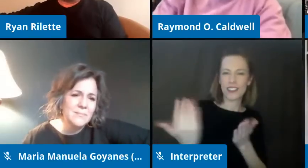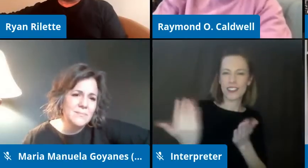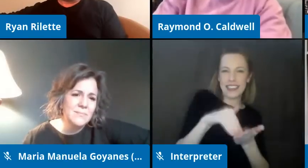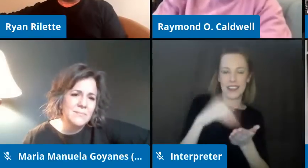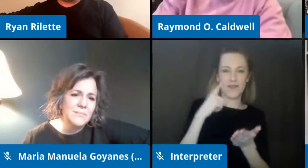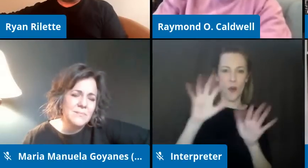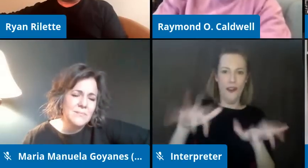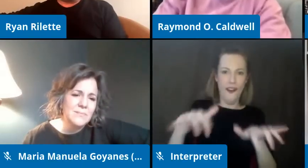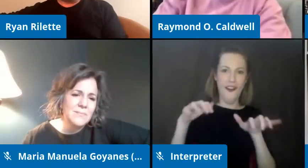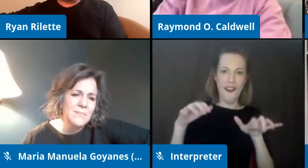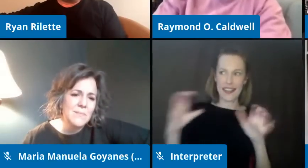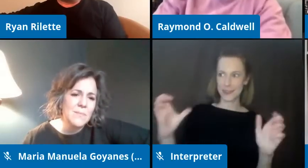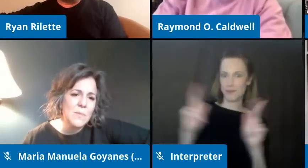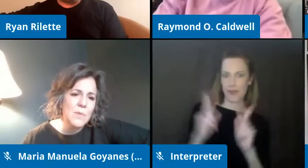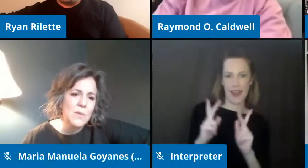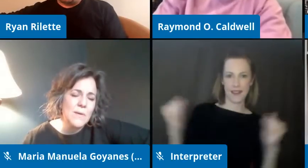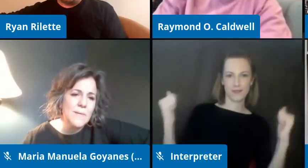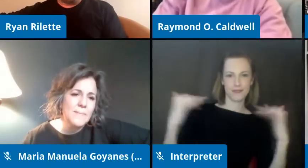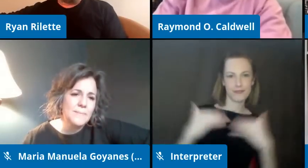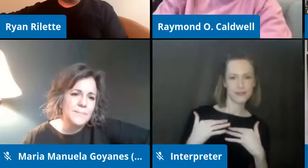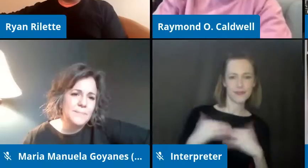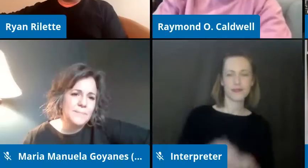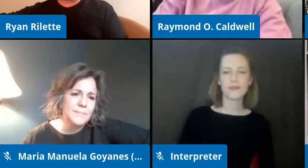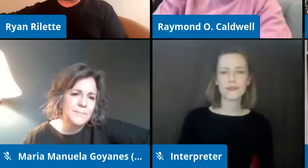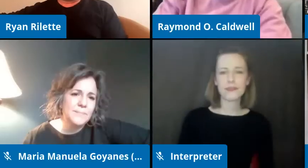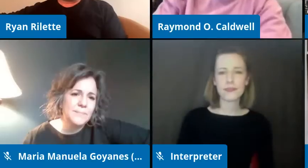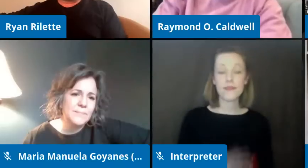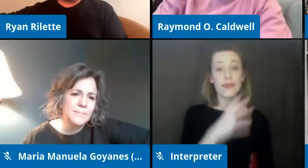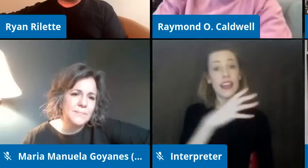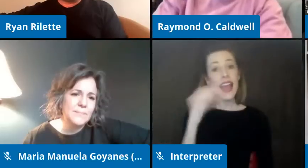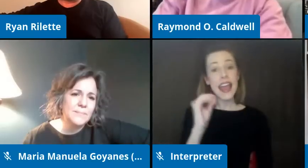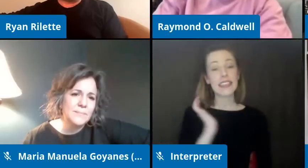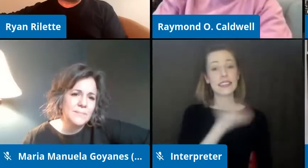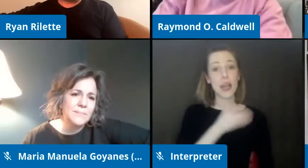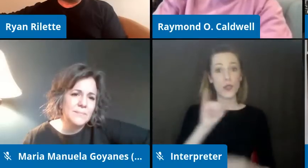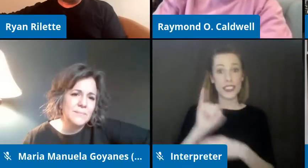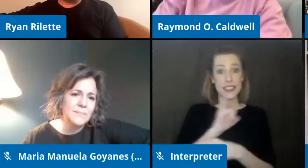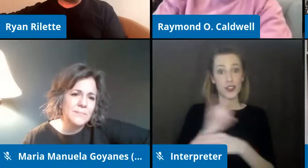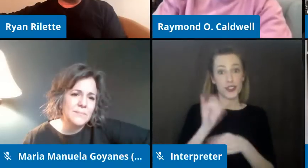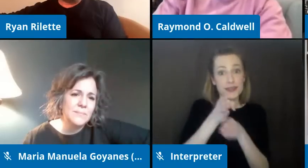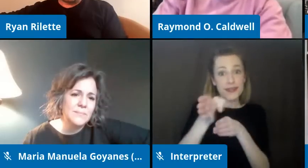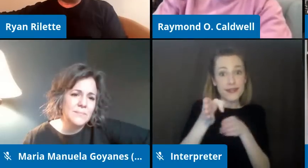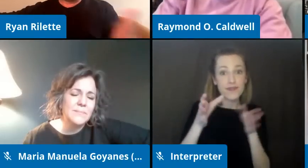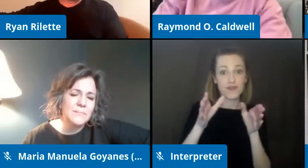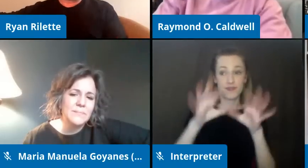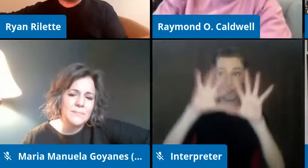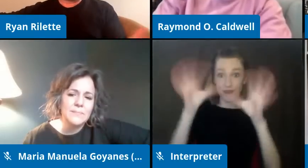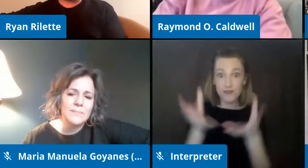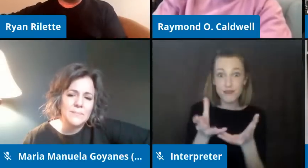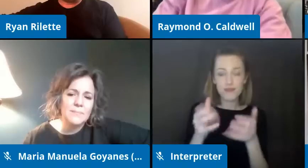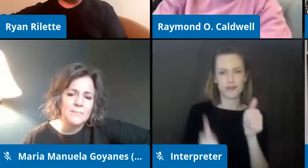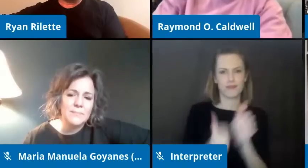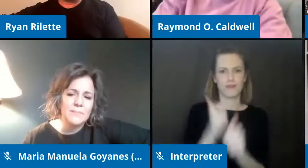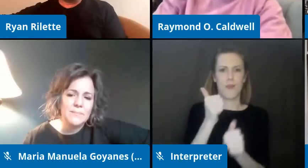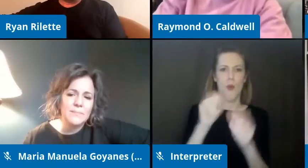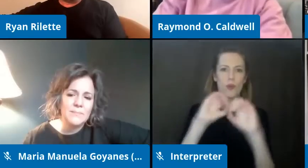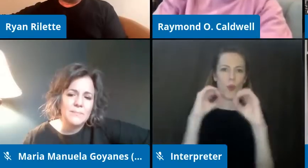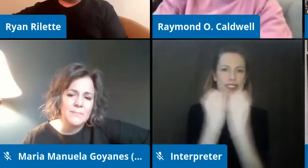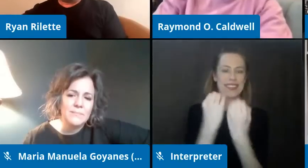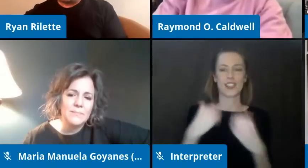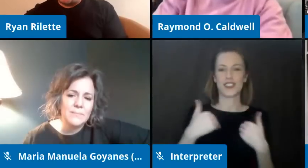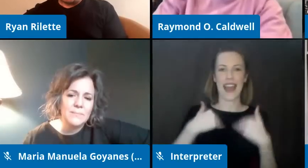about, I think in our industry as a whole, most organizations have less than 6 months operating expenses on